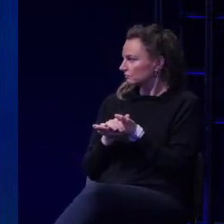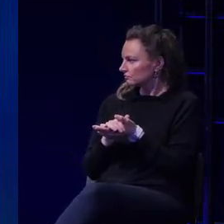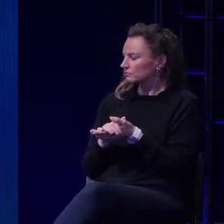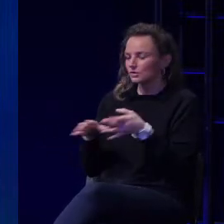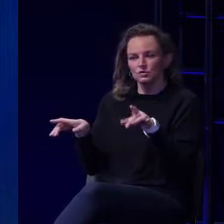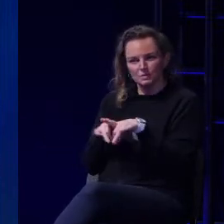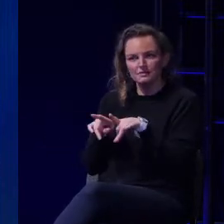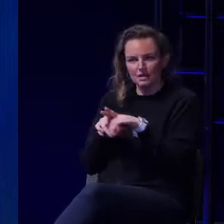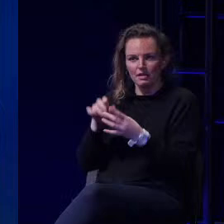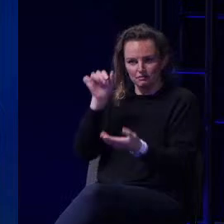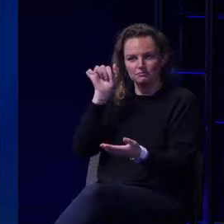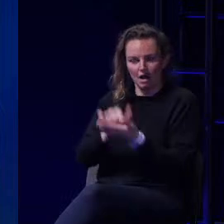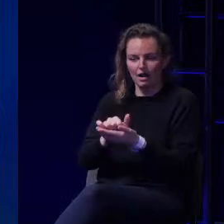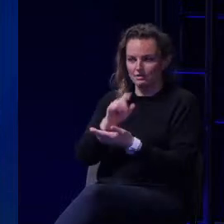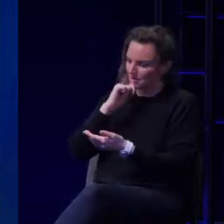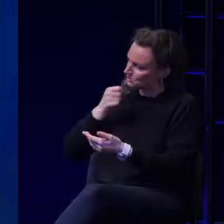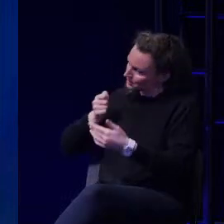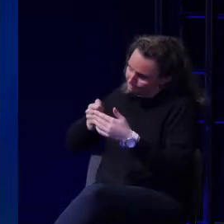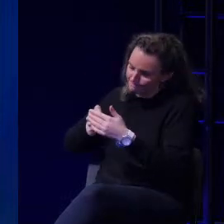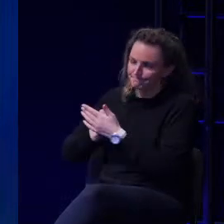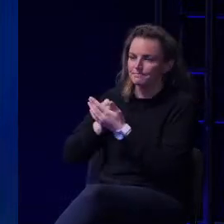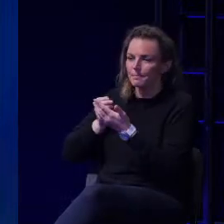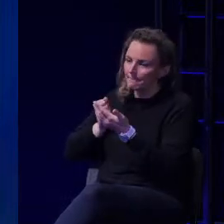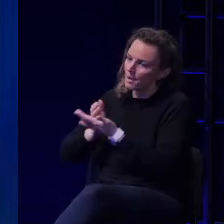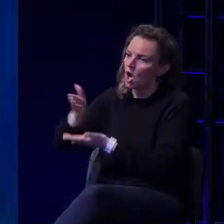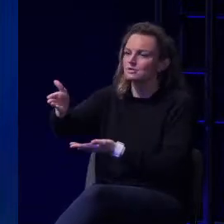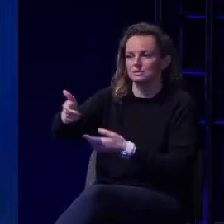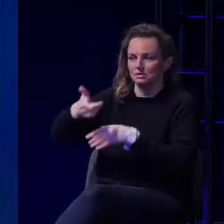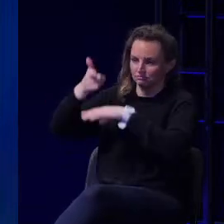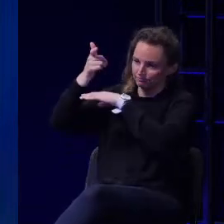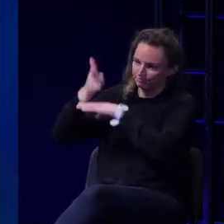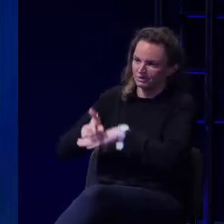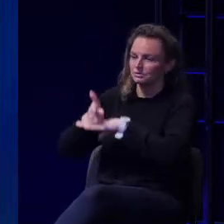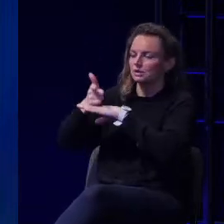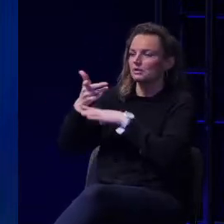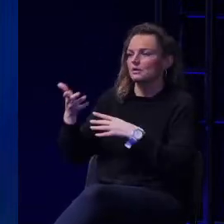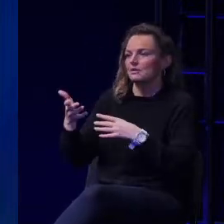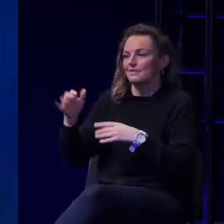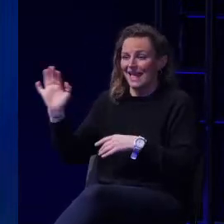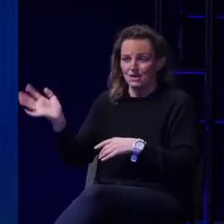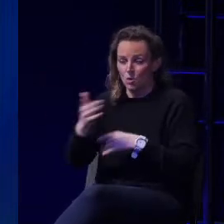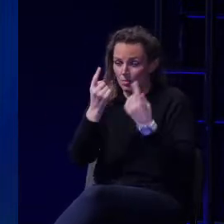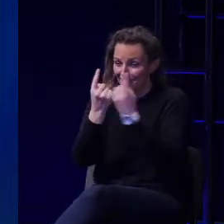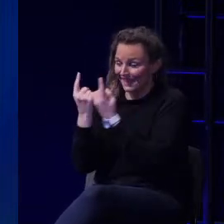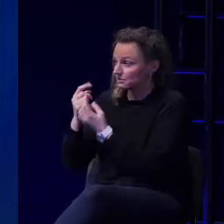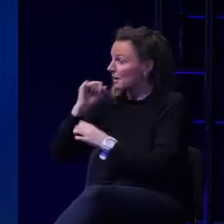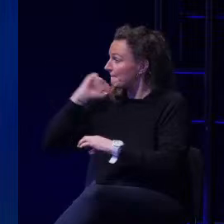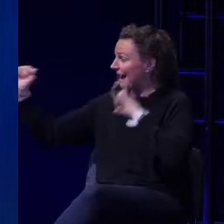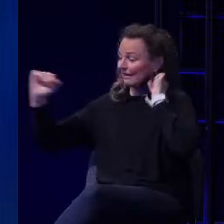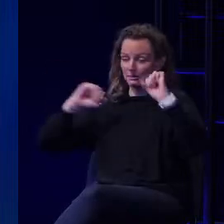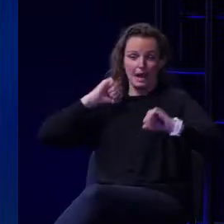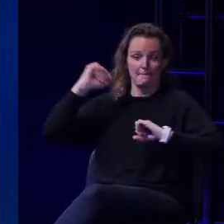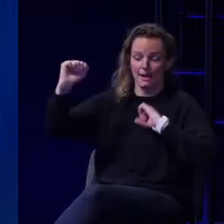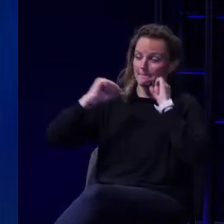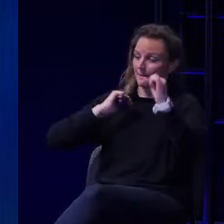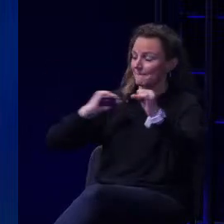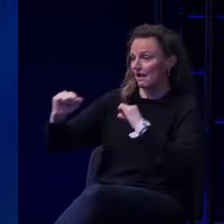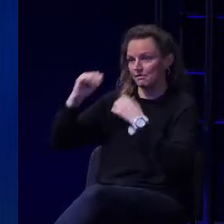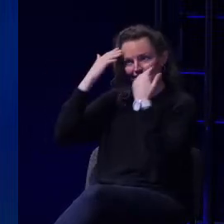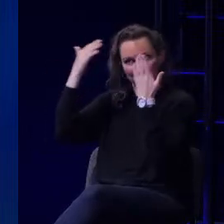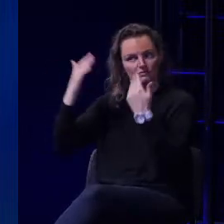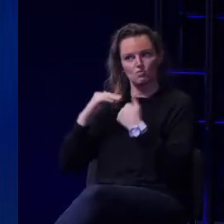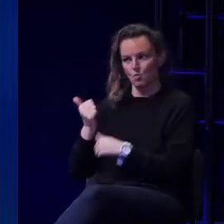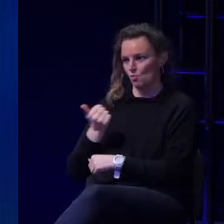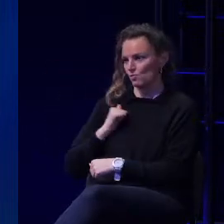going to burst in, I'm going to do this. And then, you know, all the stuff of her banging, I didn't know she was going to do that. And so